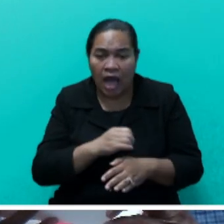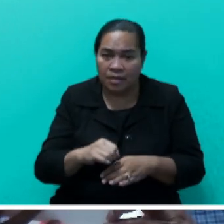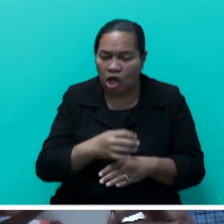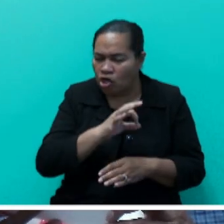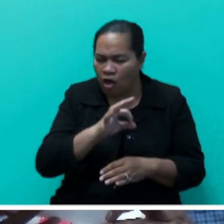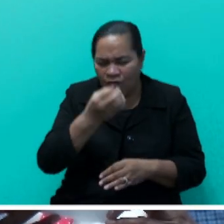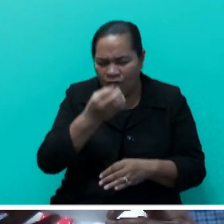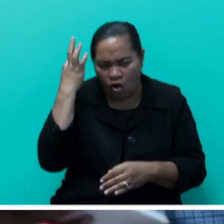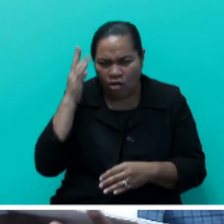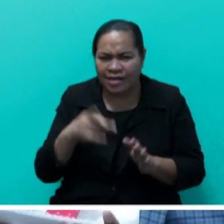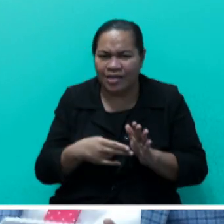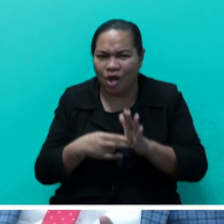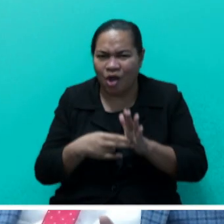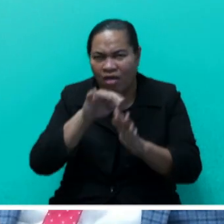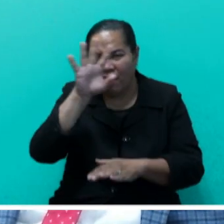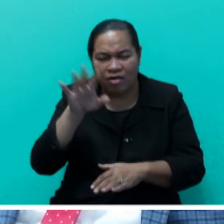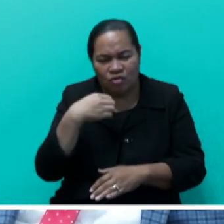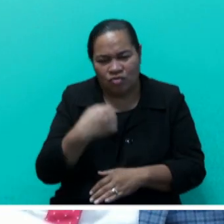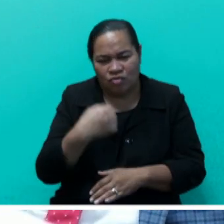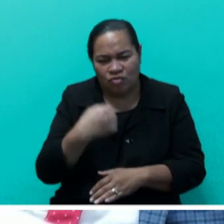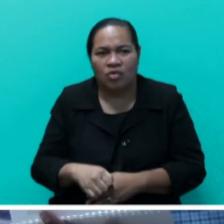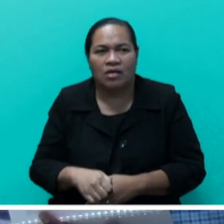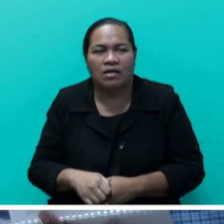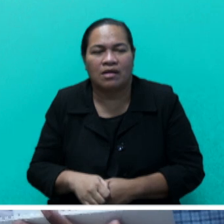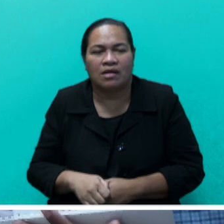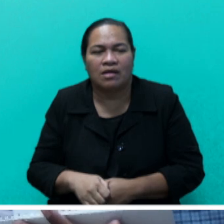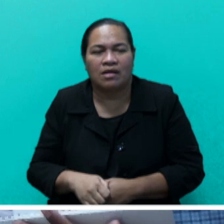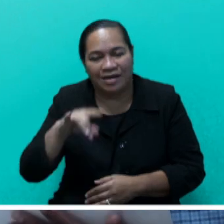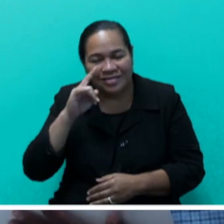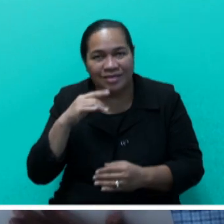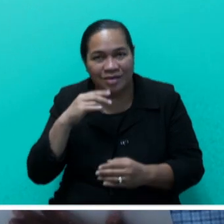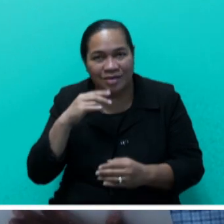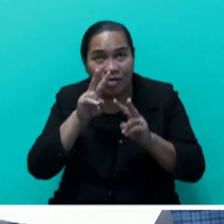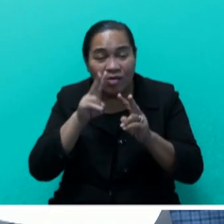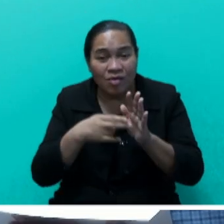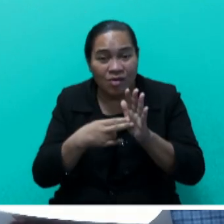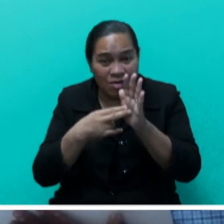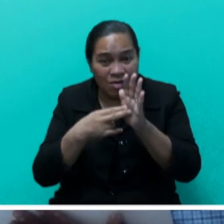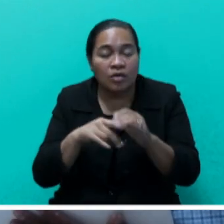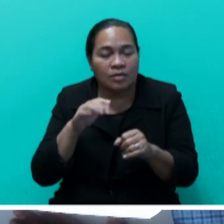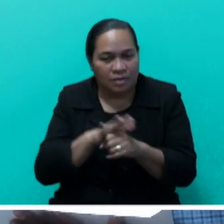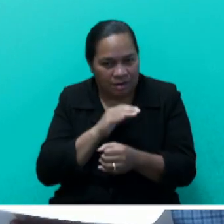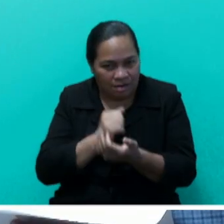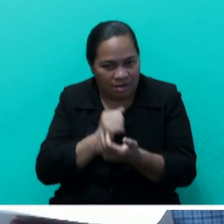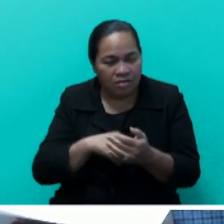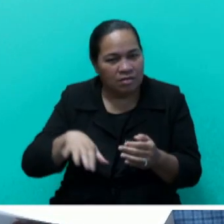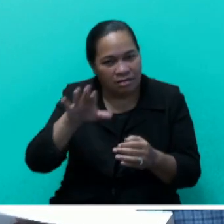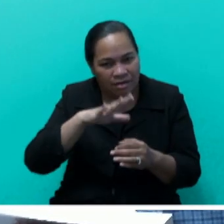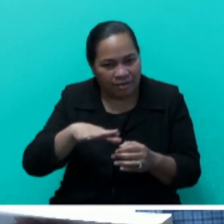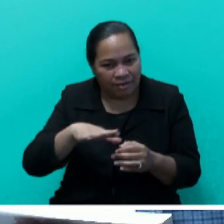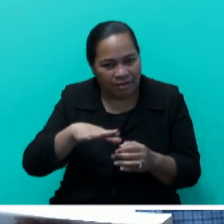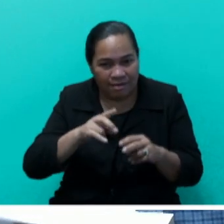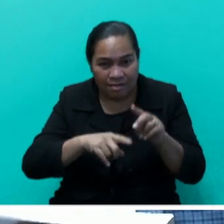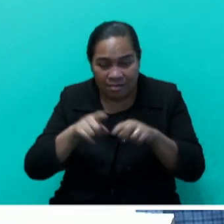Division. Understanding the ongoing development in the North, the government is committed to ensuring that the needs of all rural grassroots communities on the mainland